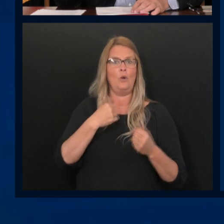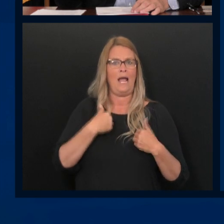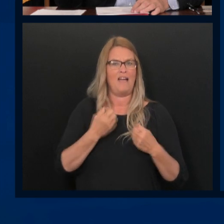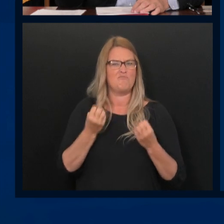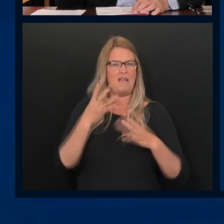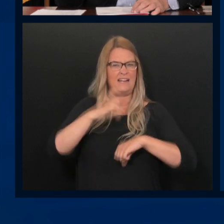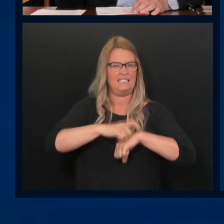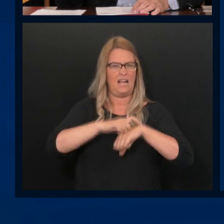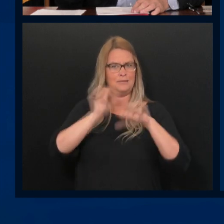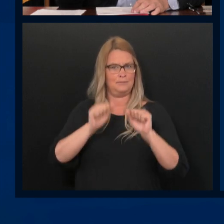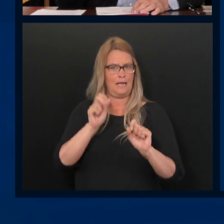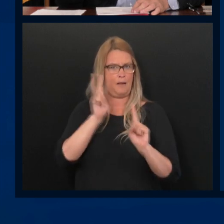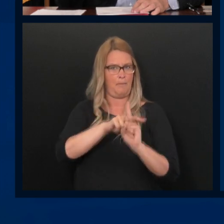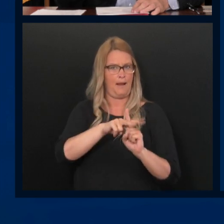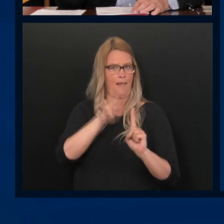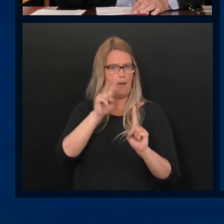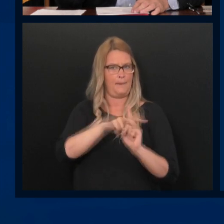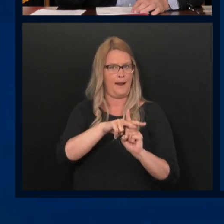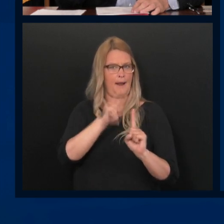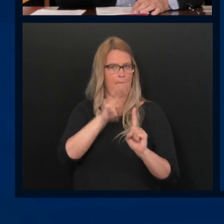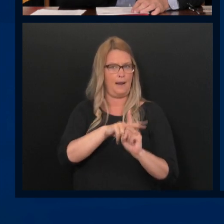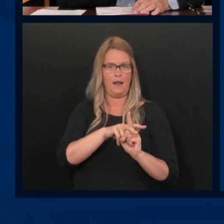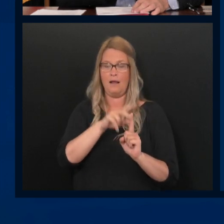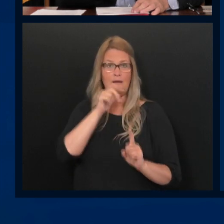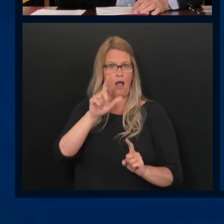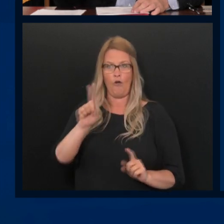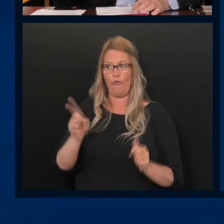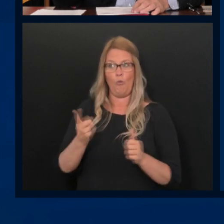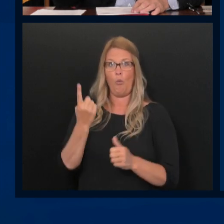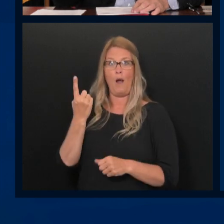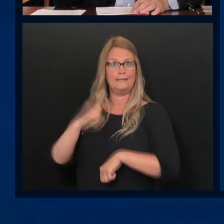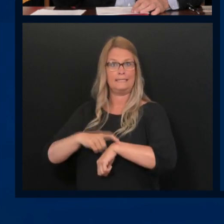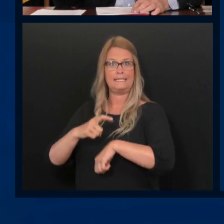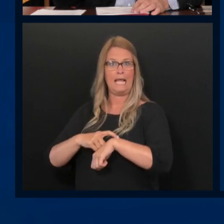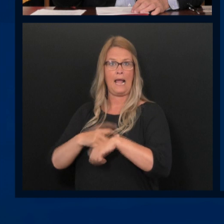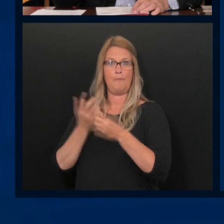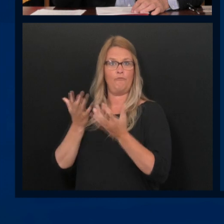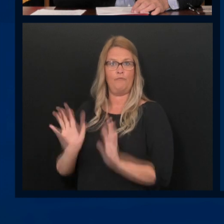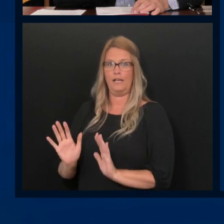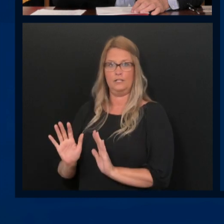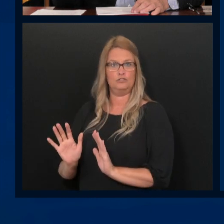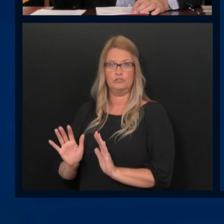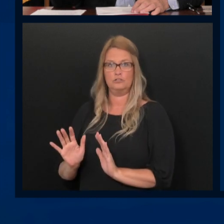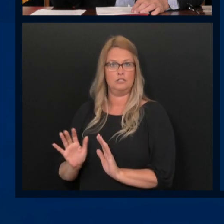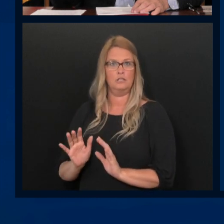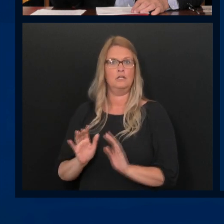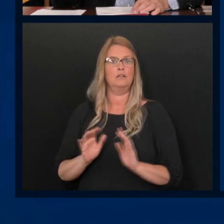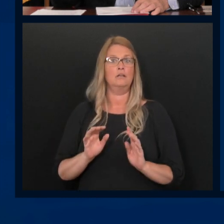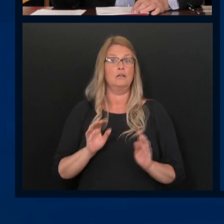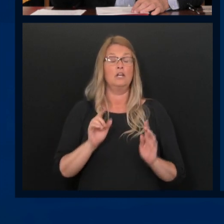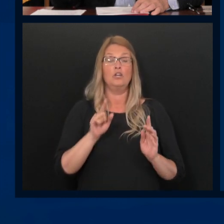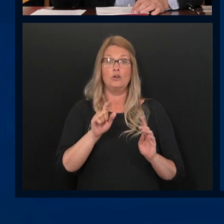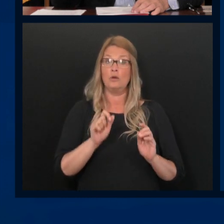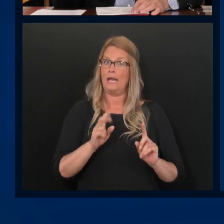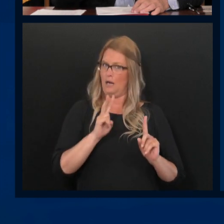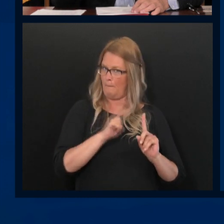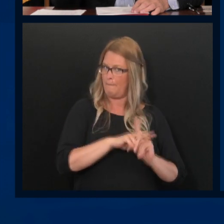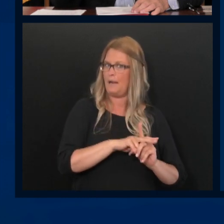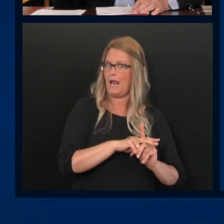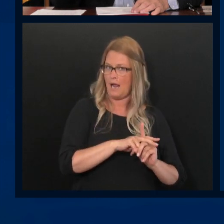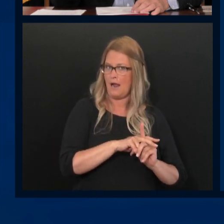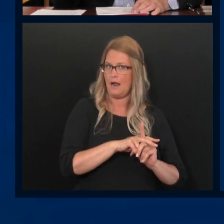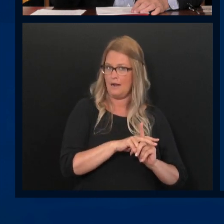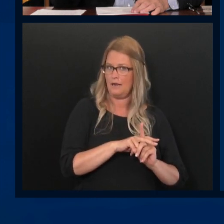here. This is not a one bite time. You don't have to put everything in the world in it and everything of hope in it and everything. As